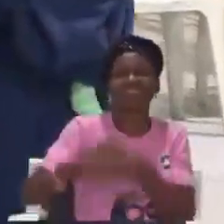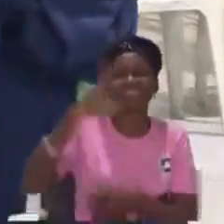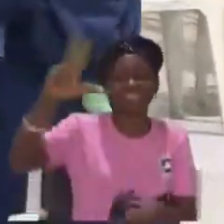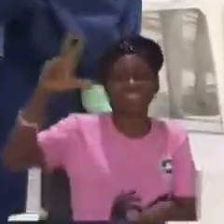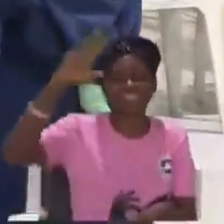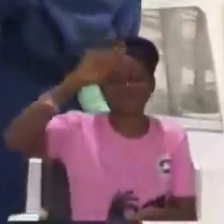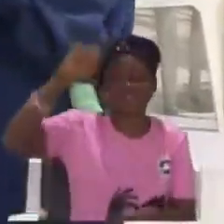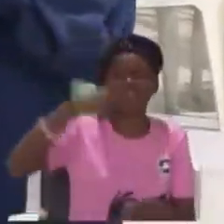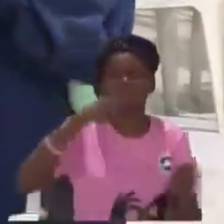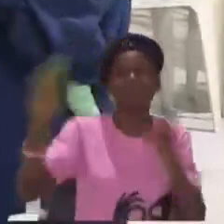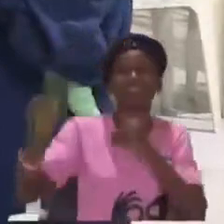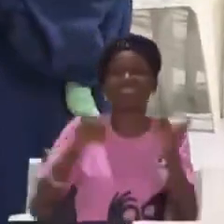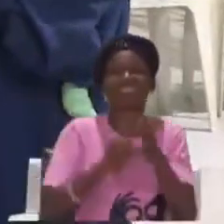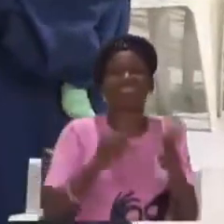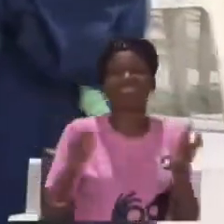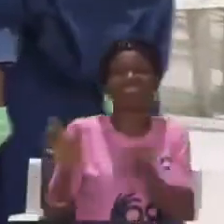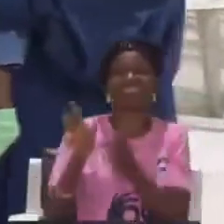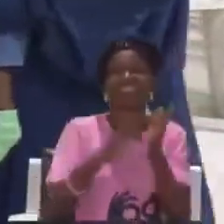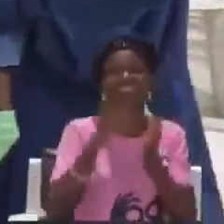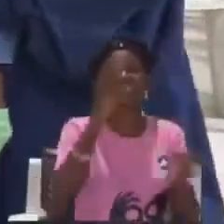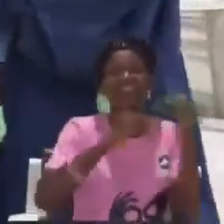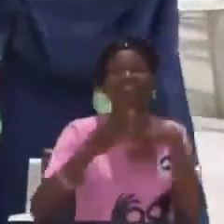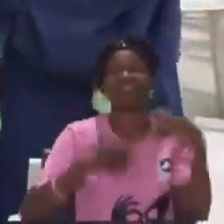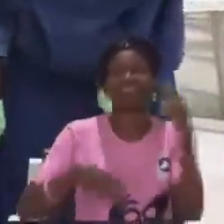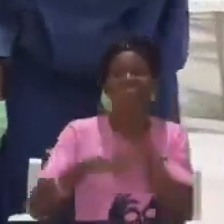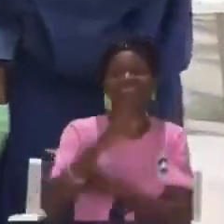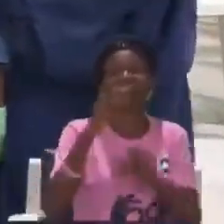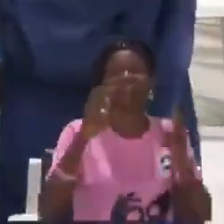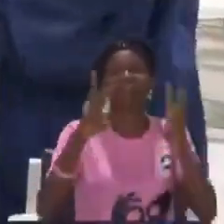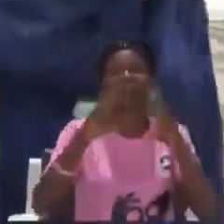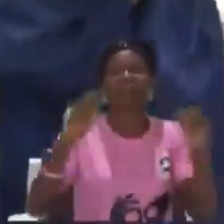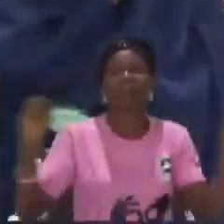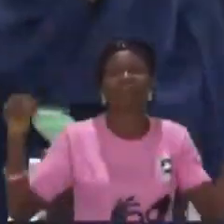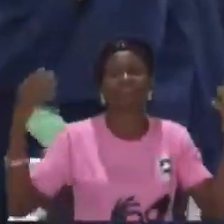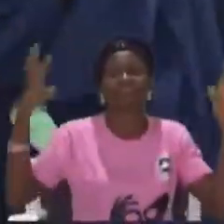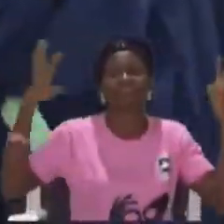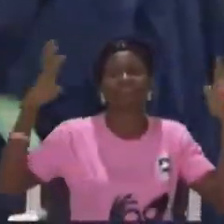this? Jesus. Oh my God.